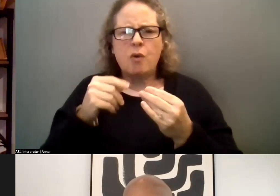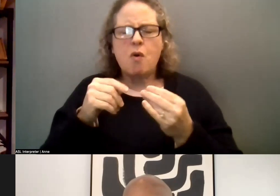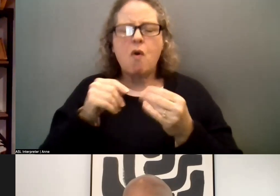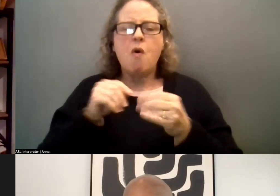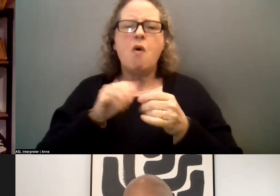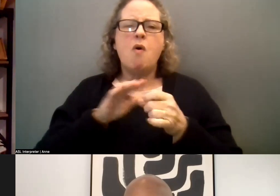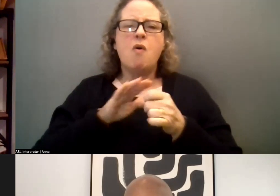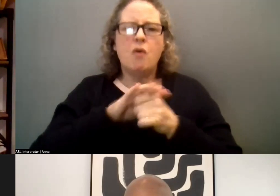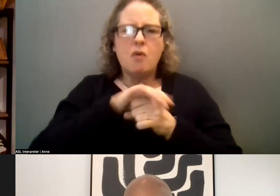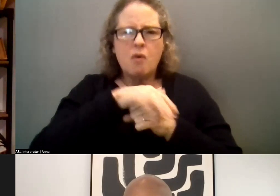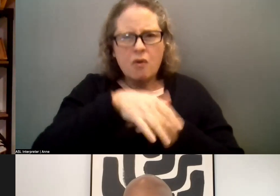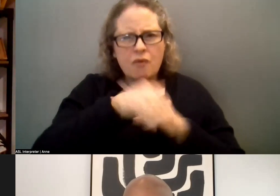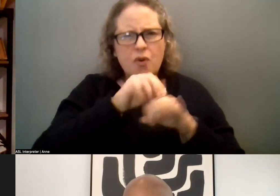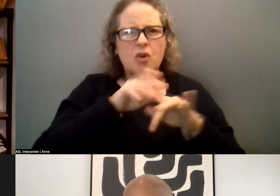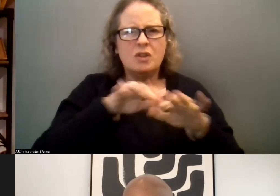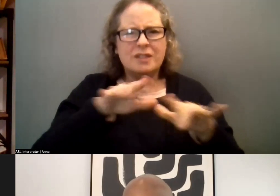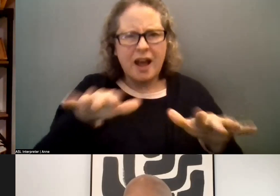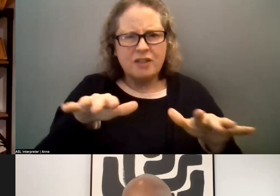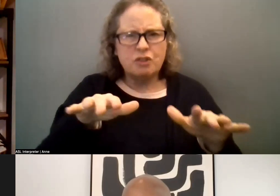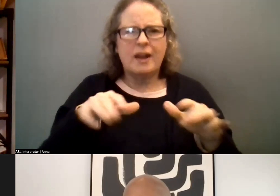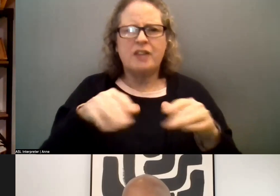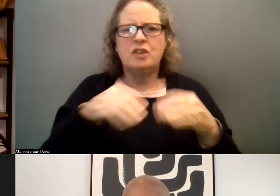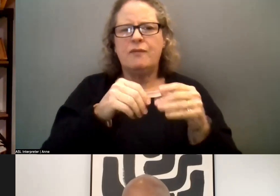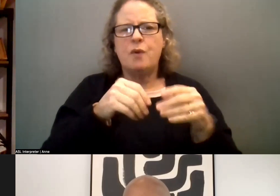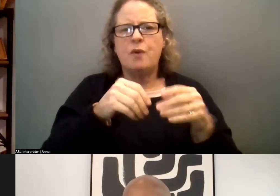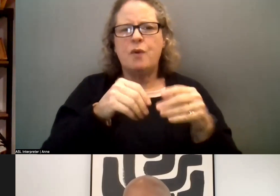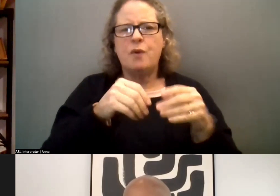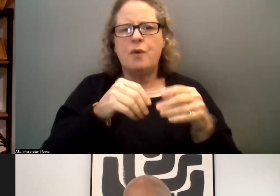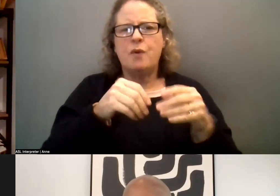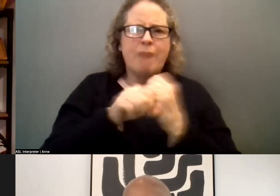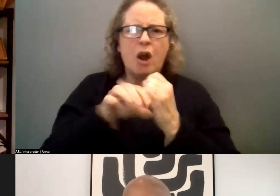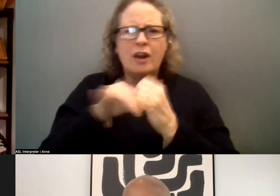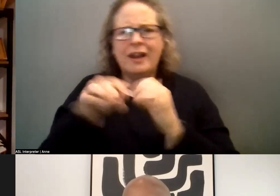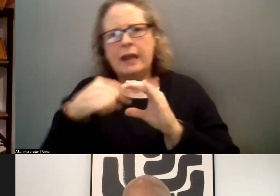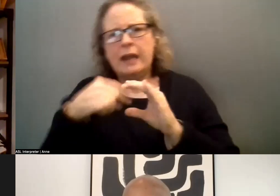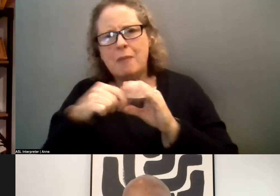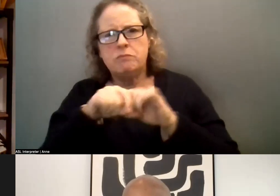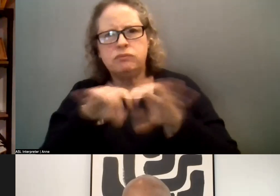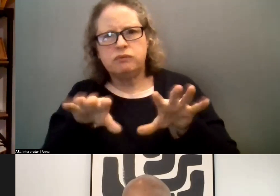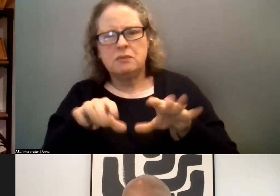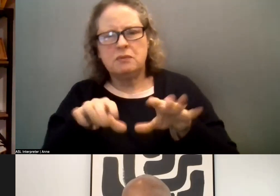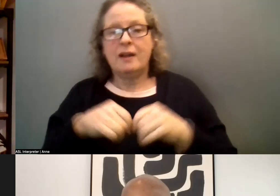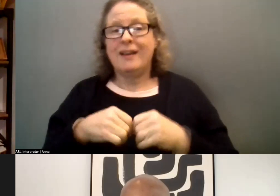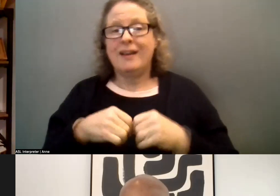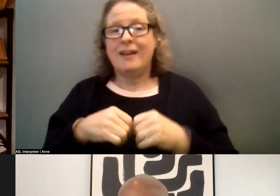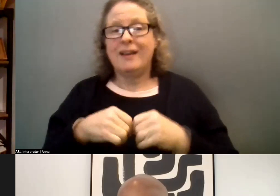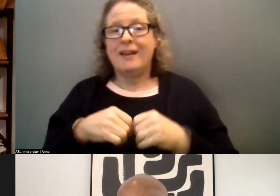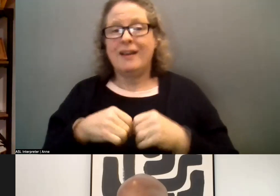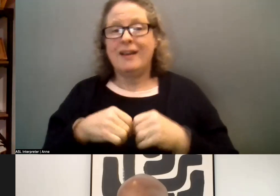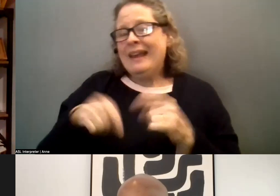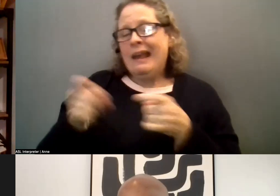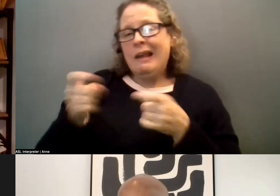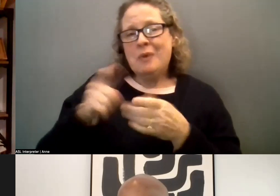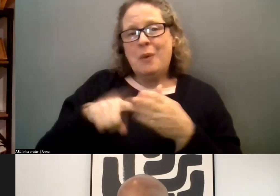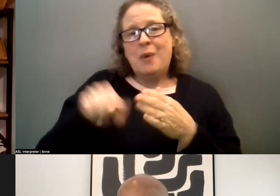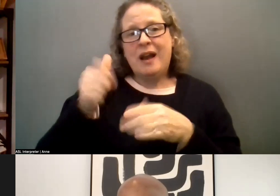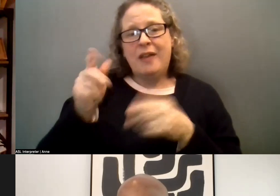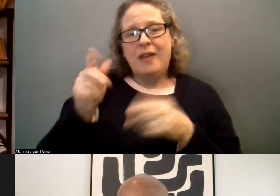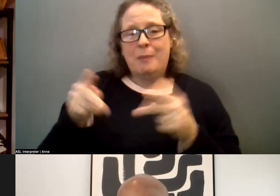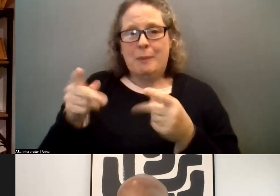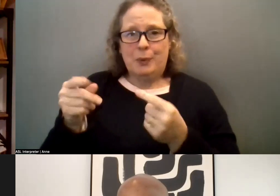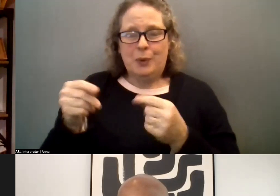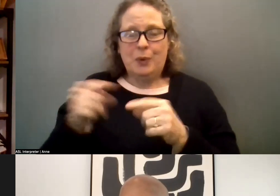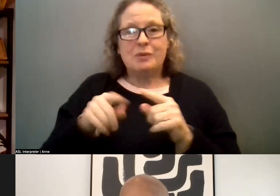We can't control what everyone else is going to do, right? So potential patrons inbox is going to be full, but it's going to love Black